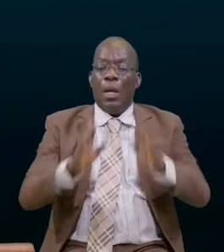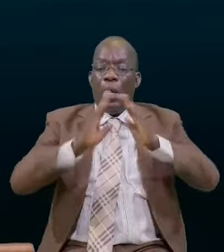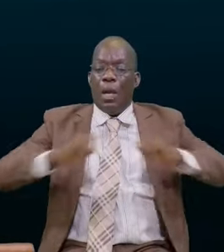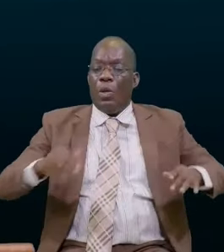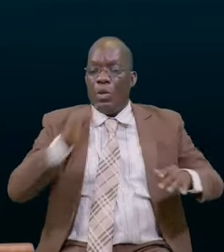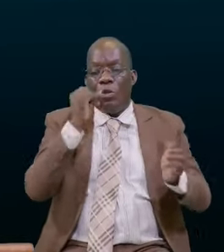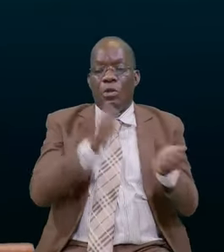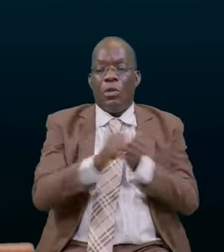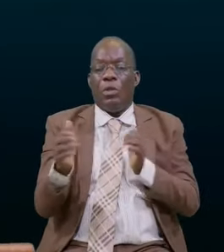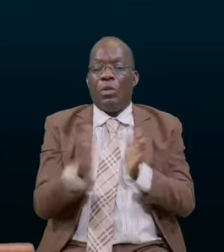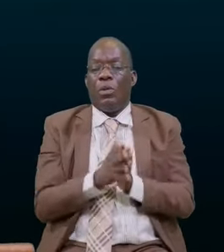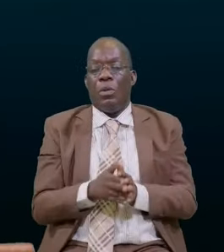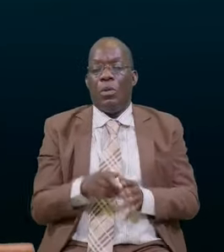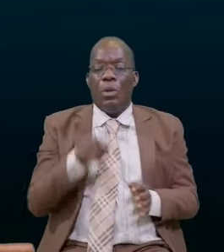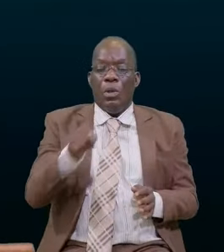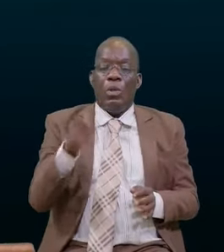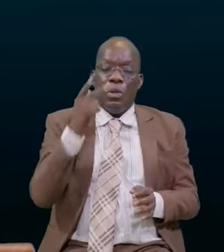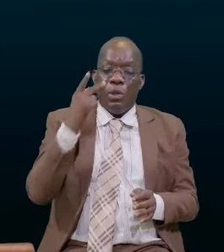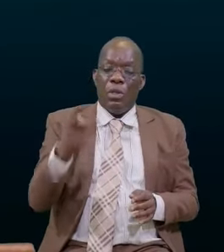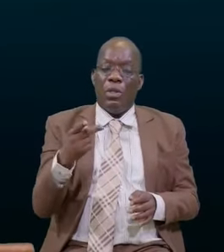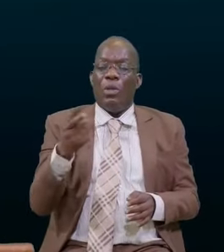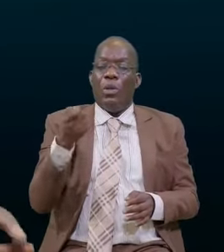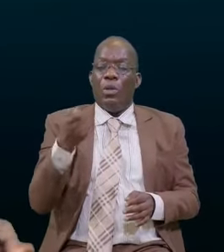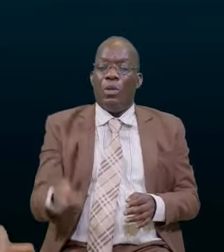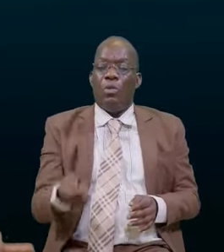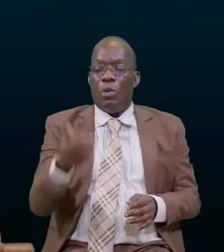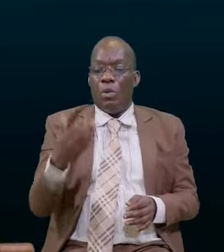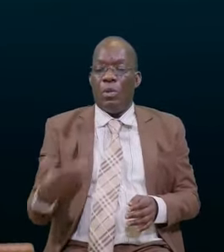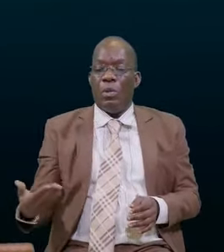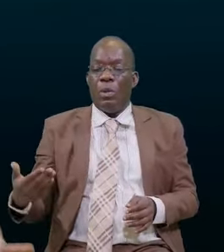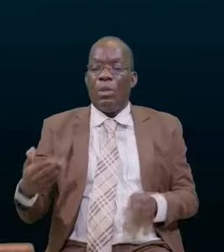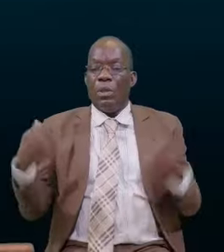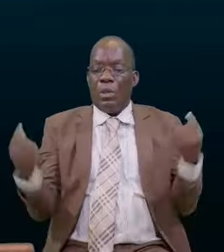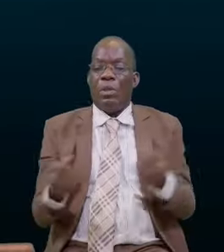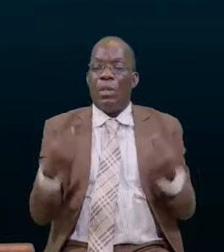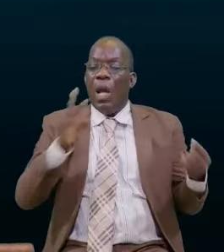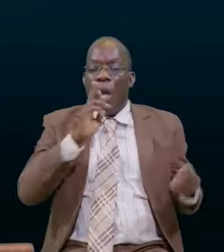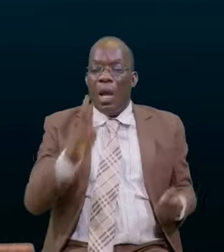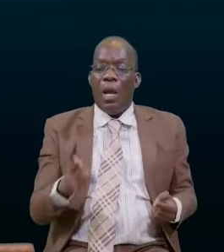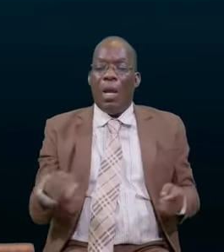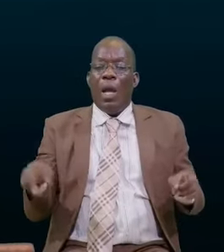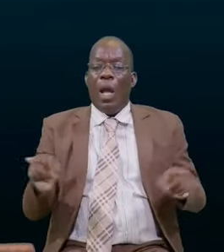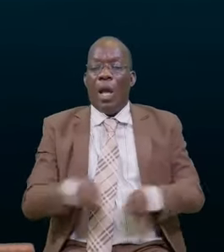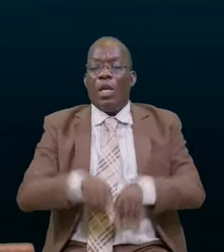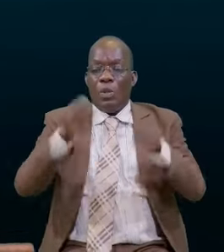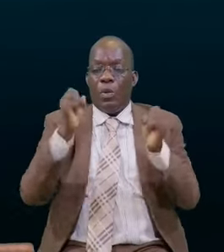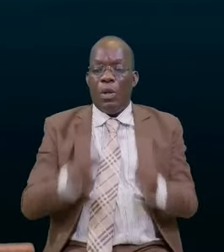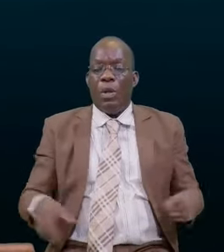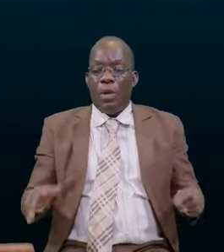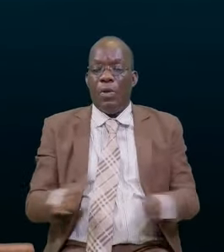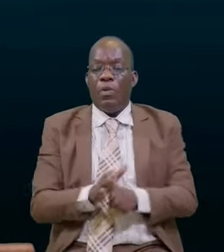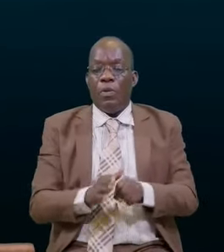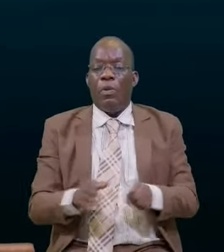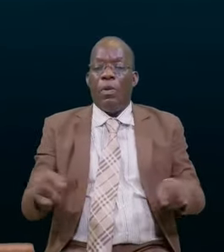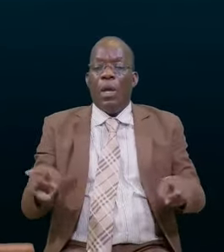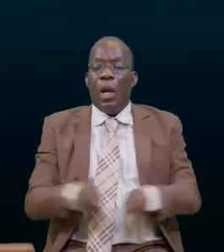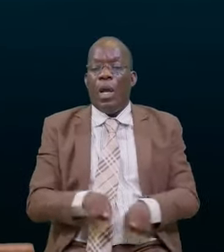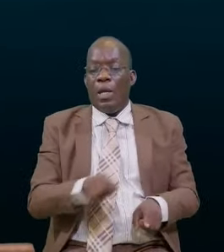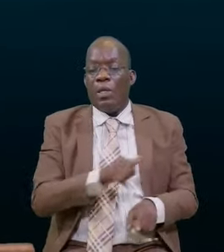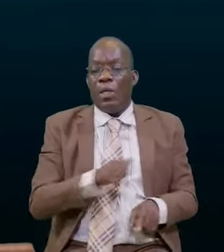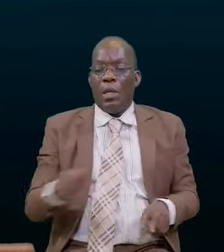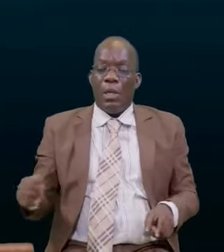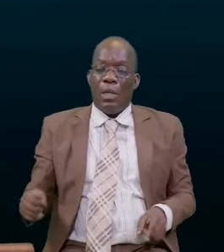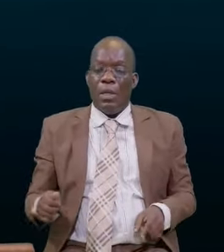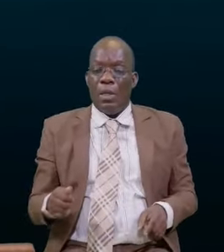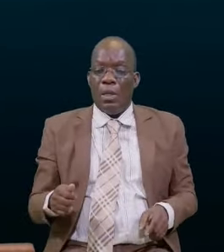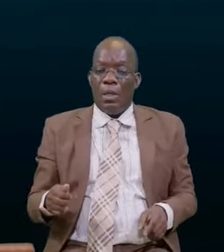see the little things are as potentially dangerous as a spark that is carelessly dropped by a low